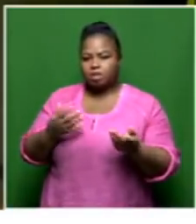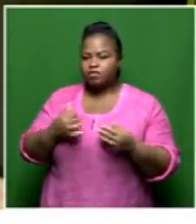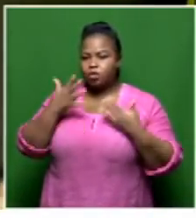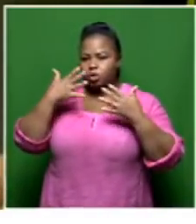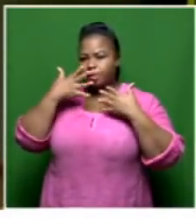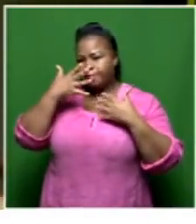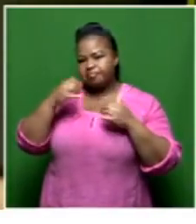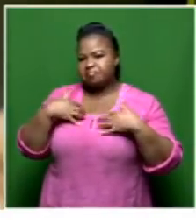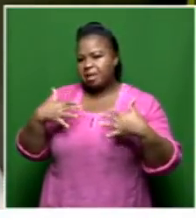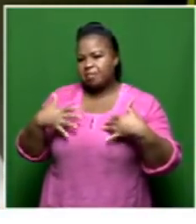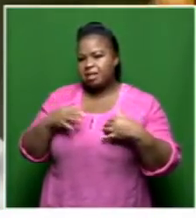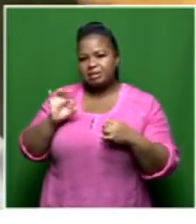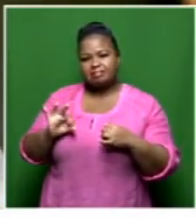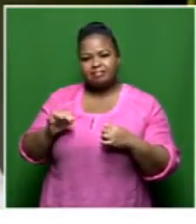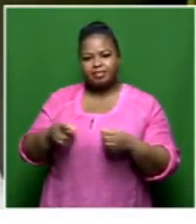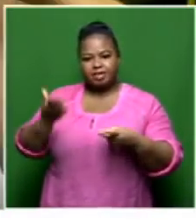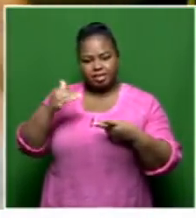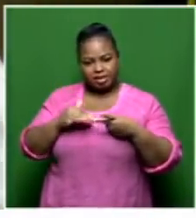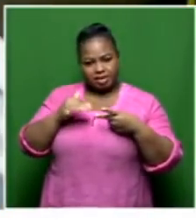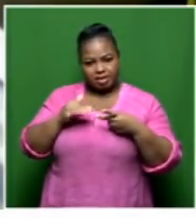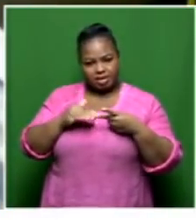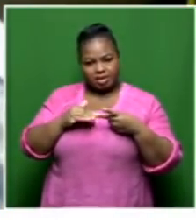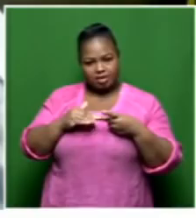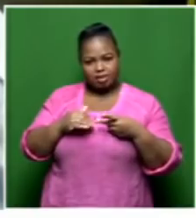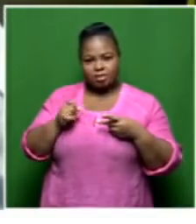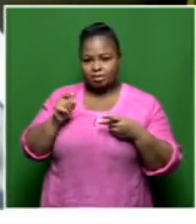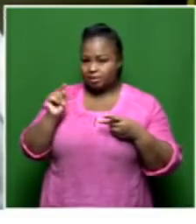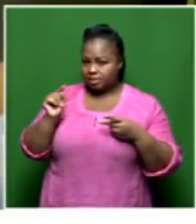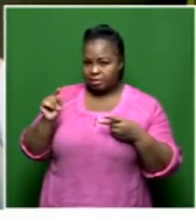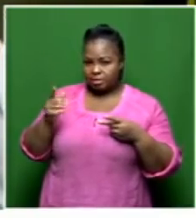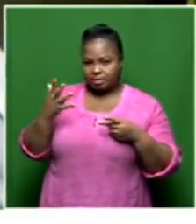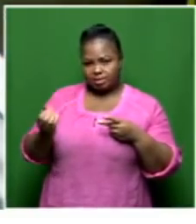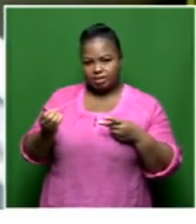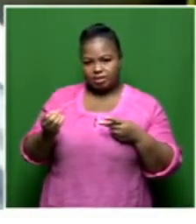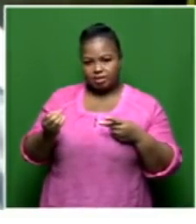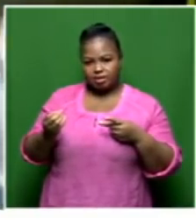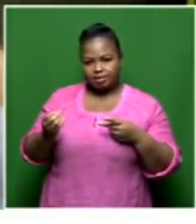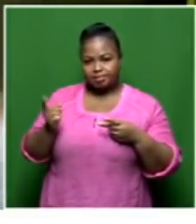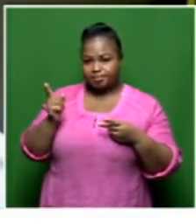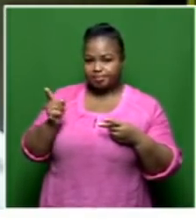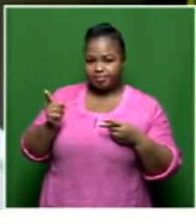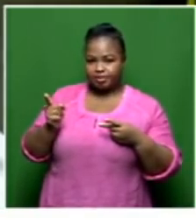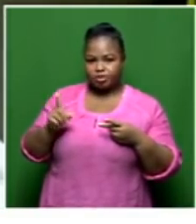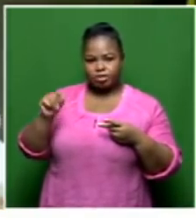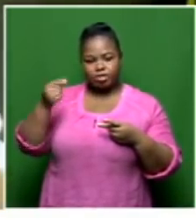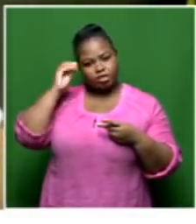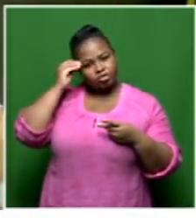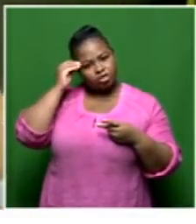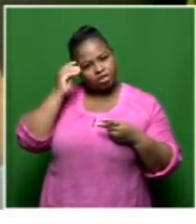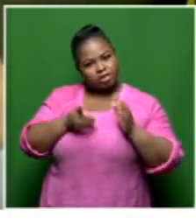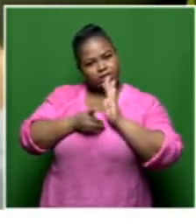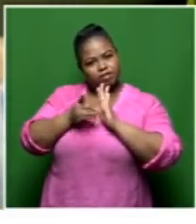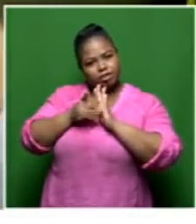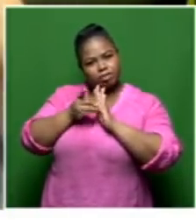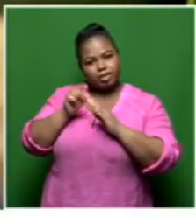easily. And of course, then we've got a mask here, the one that I've got on this morning, which is a very interesting development. And